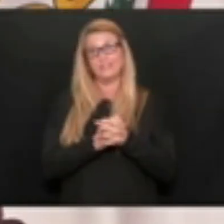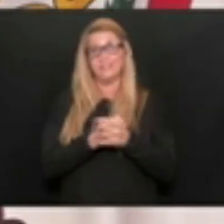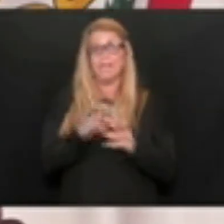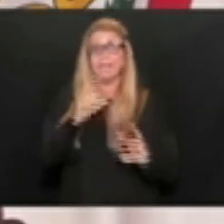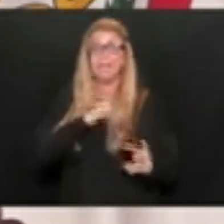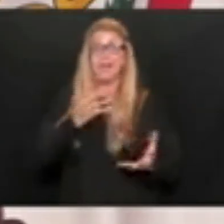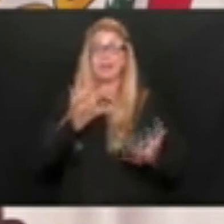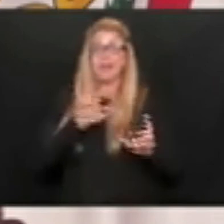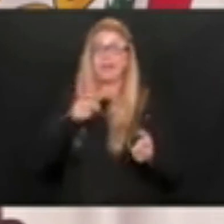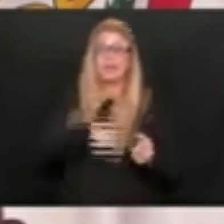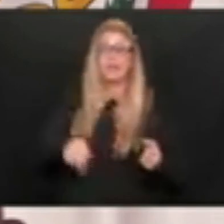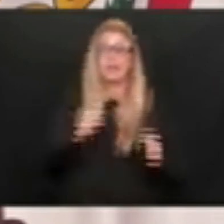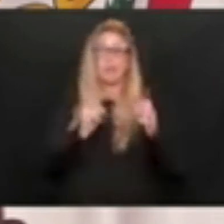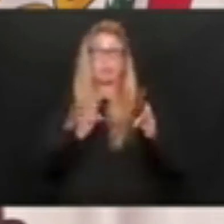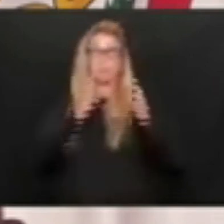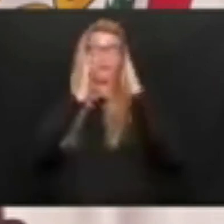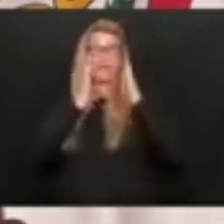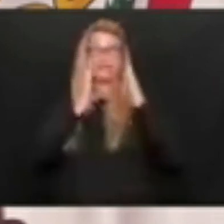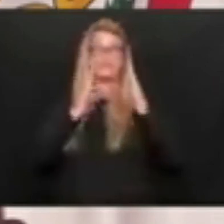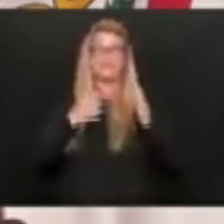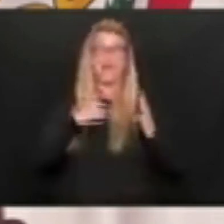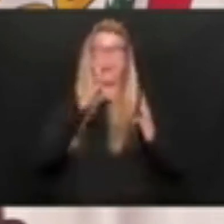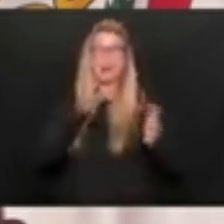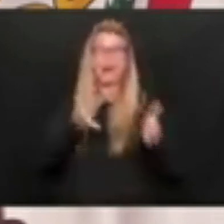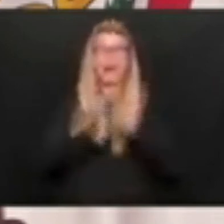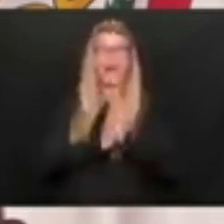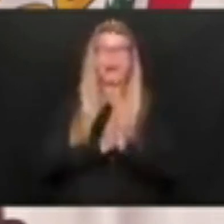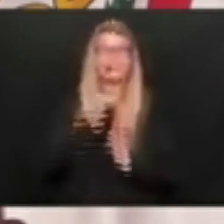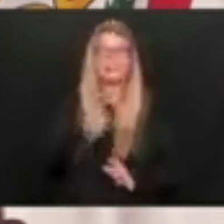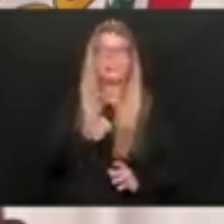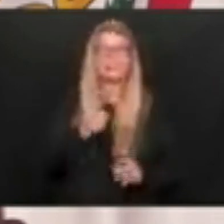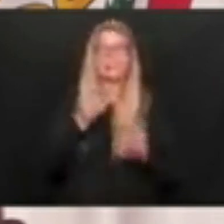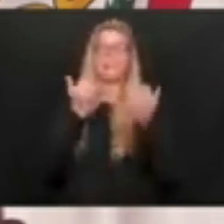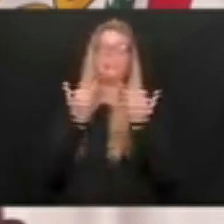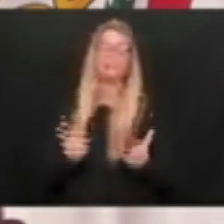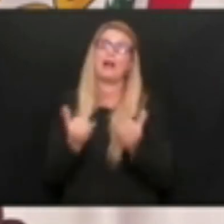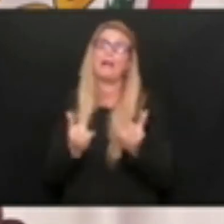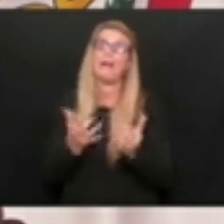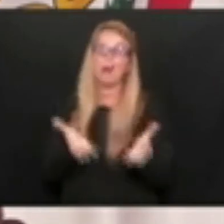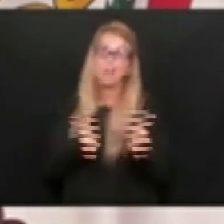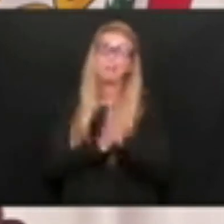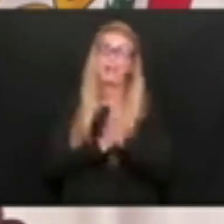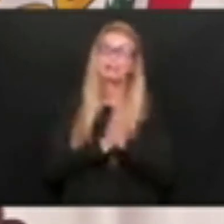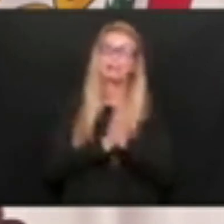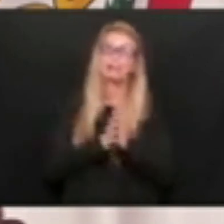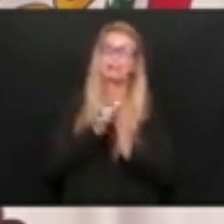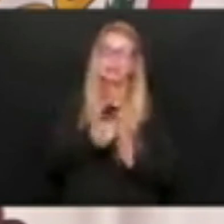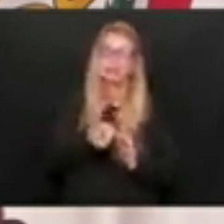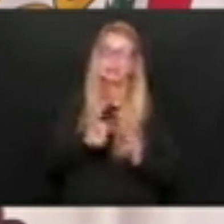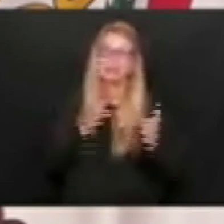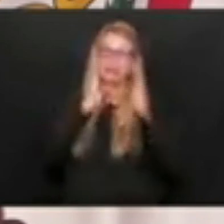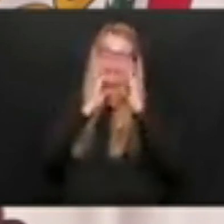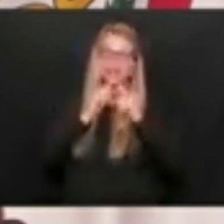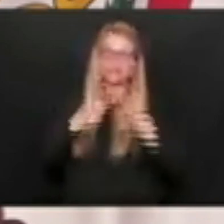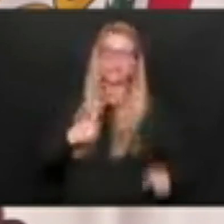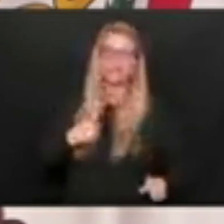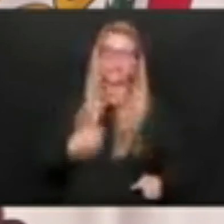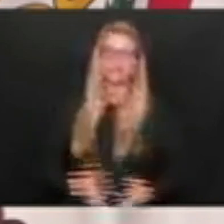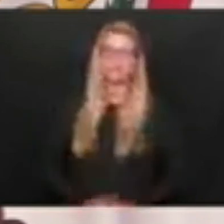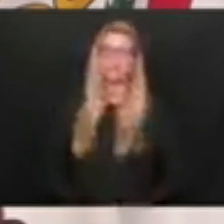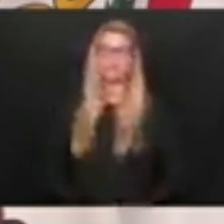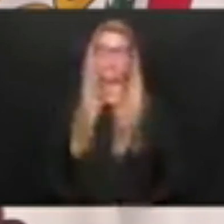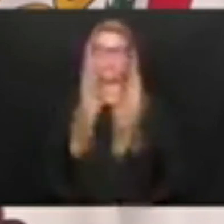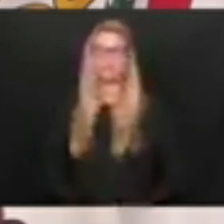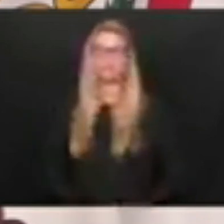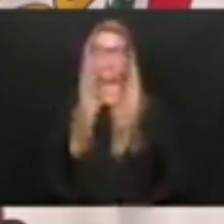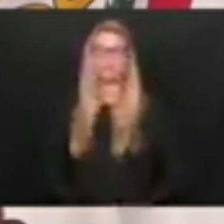really close attention, normally I ask you to do so, and I'm asking you right now to pay really close attention to what I'm getting ready to say.